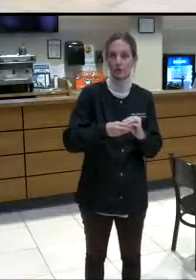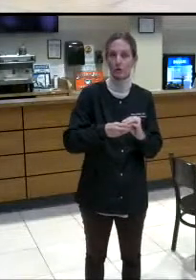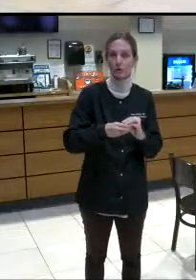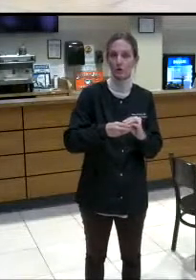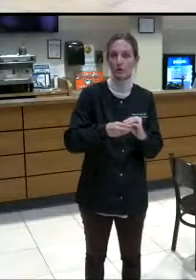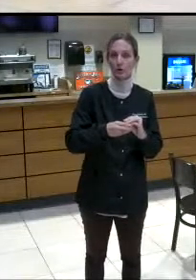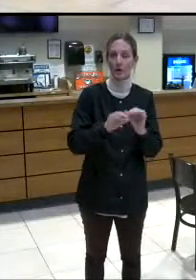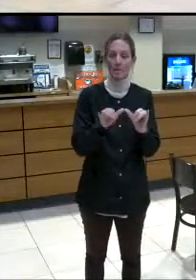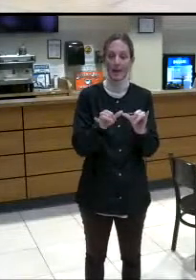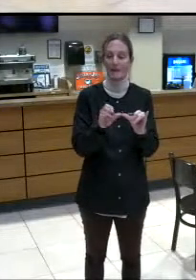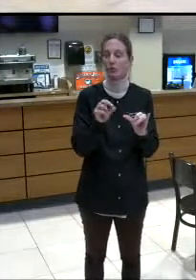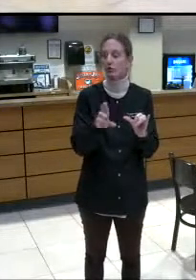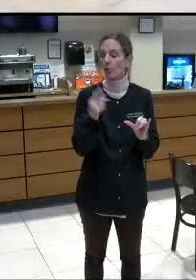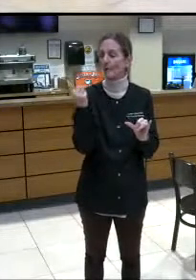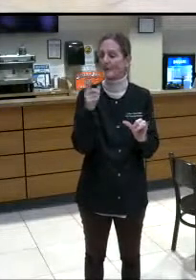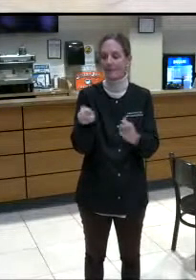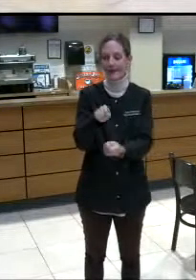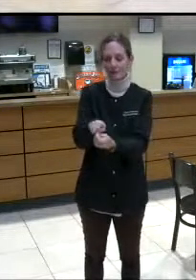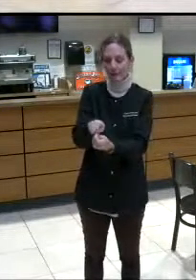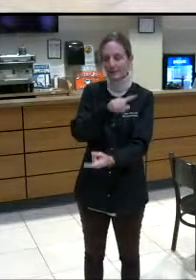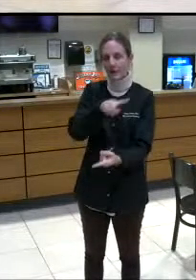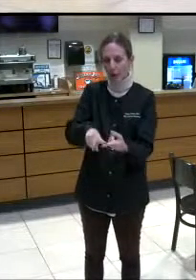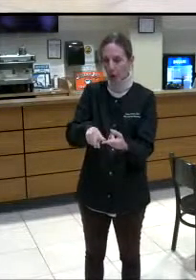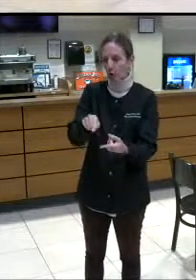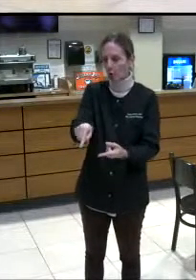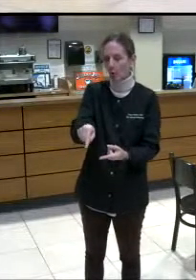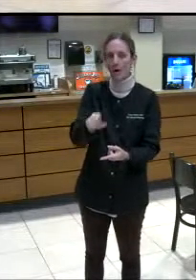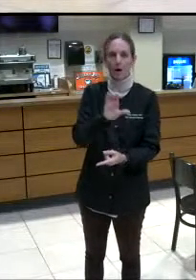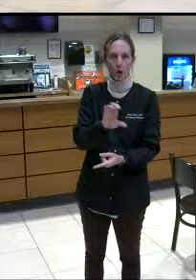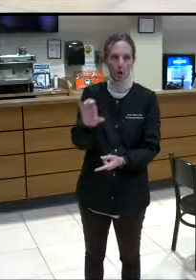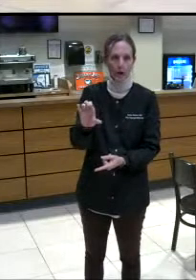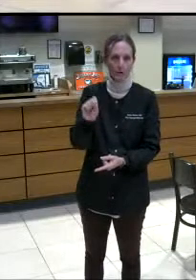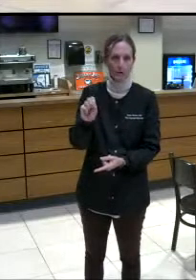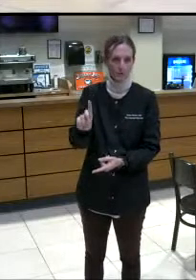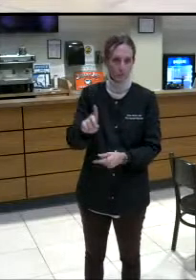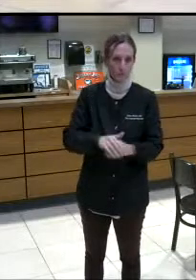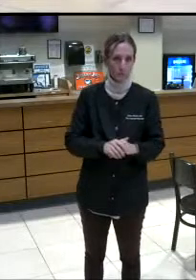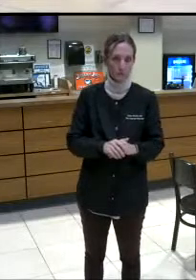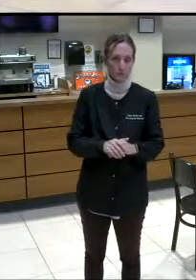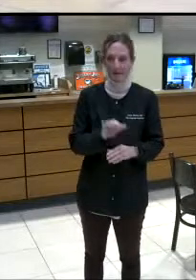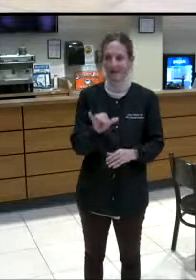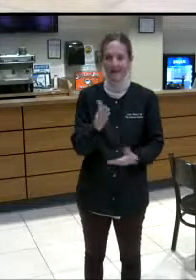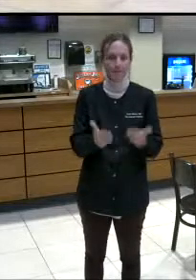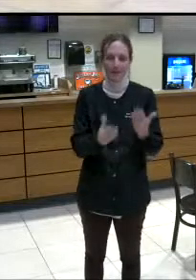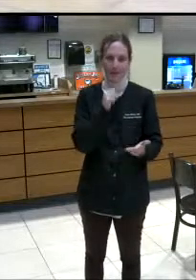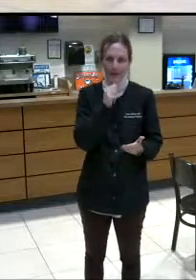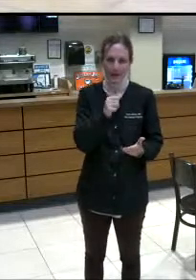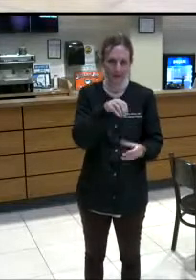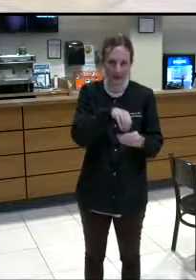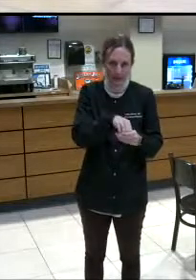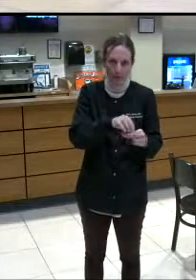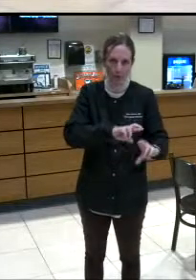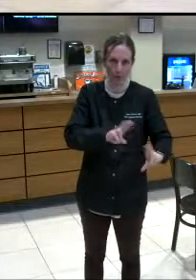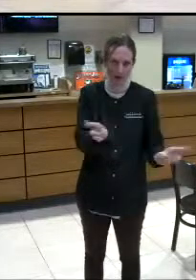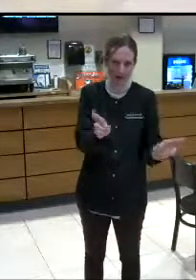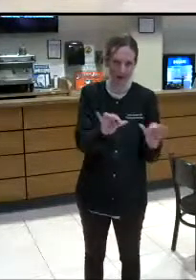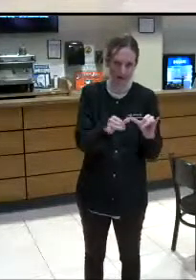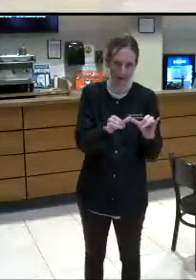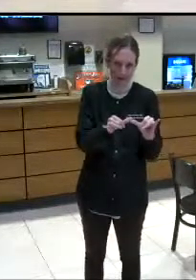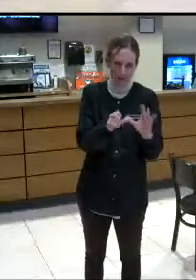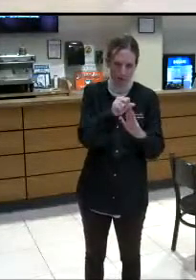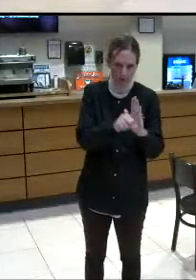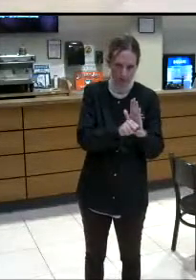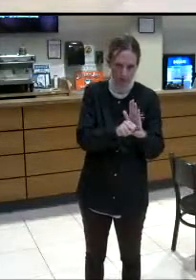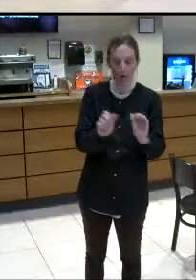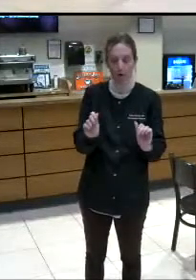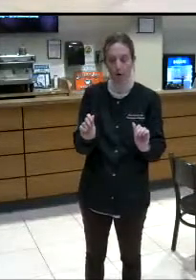maybe something that is specific to Clark County that may not be articulated in the readiness measure. I think we have an opportunity to do that and